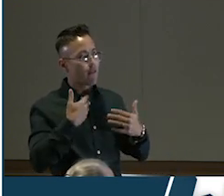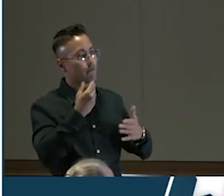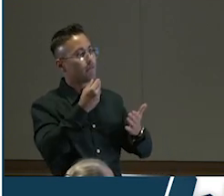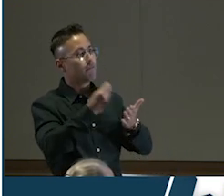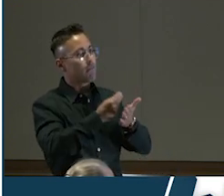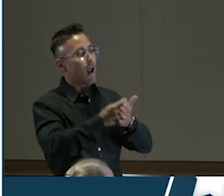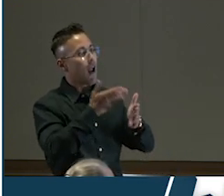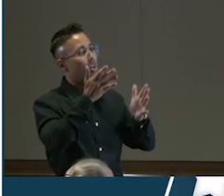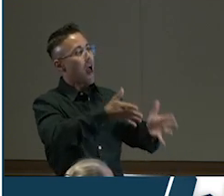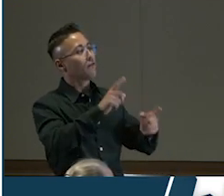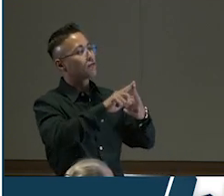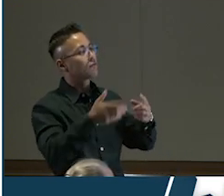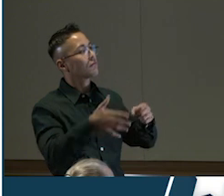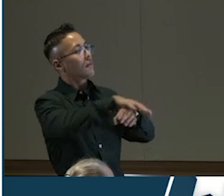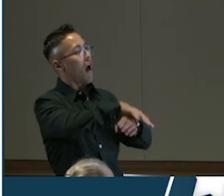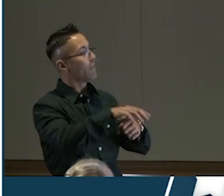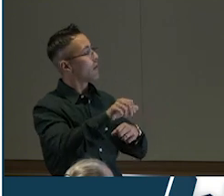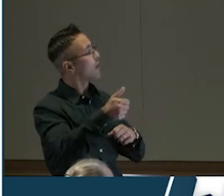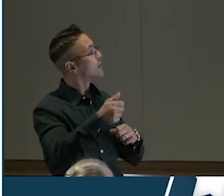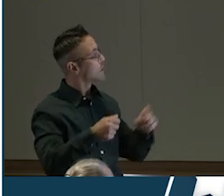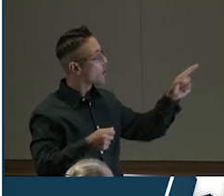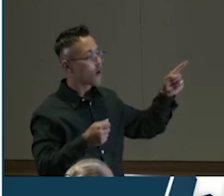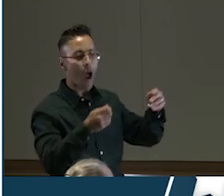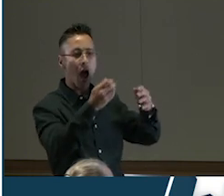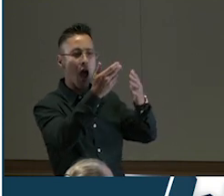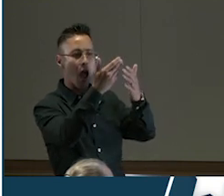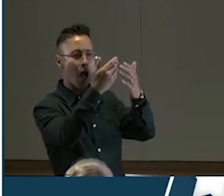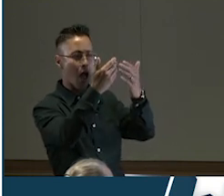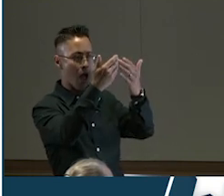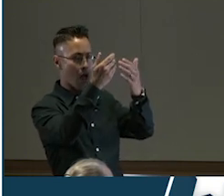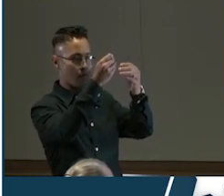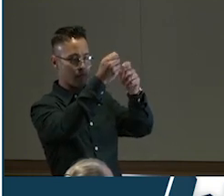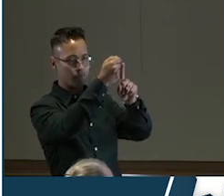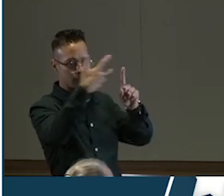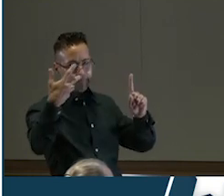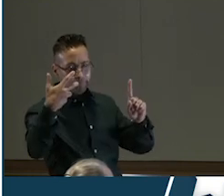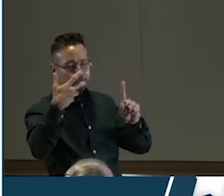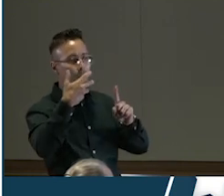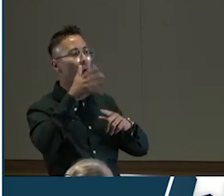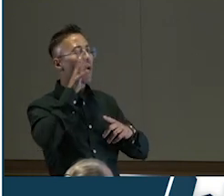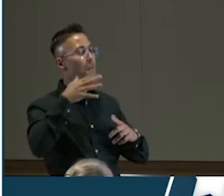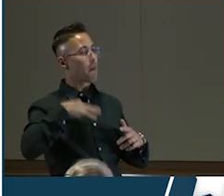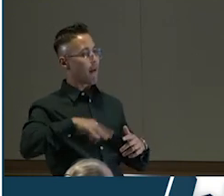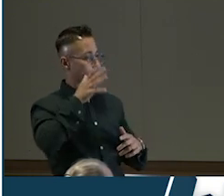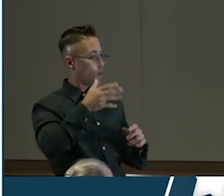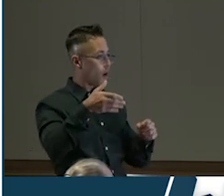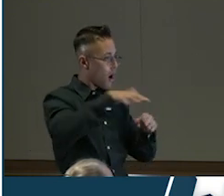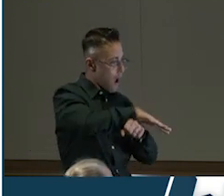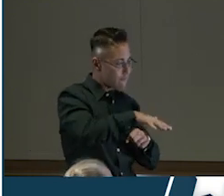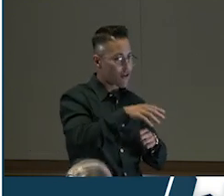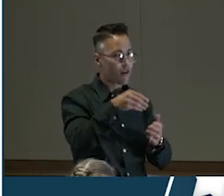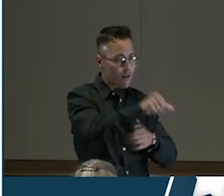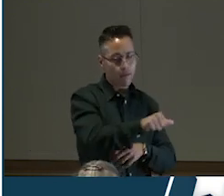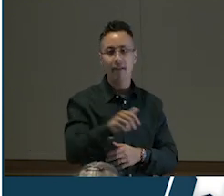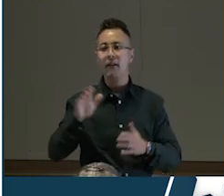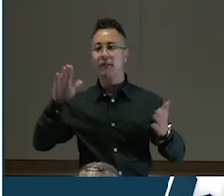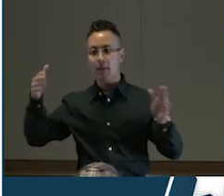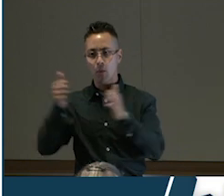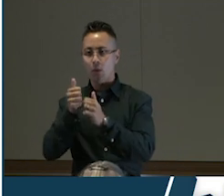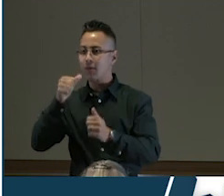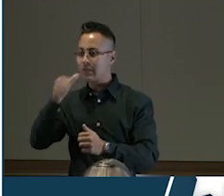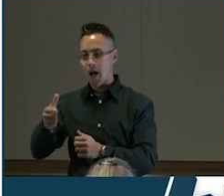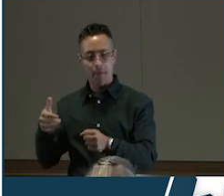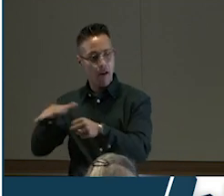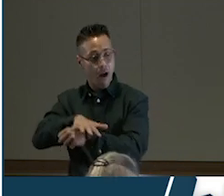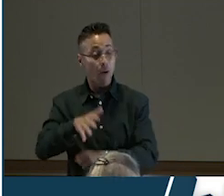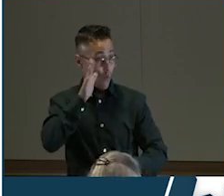so you basically have the breakdown of what is my benefits supposed to cover versus what's never going to be covered. Now, will my benefits cover all